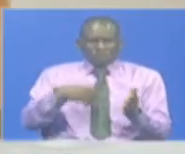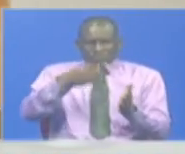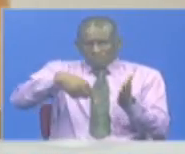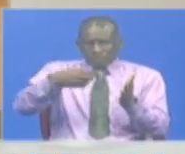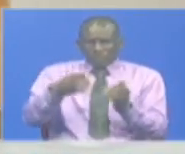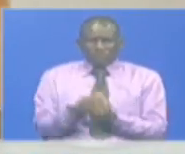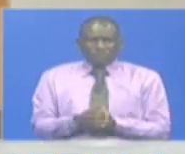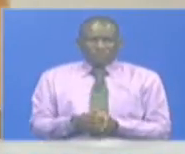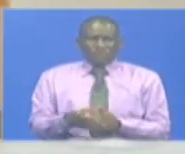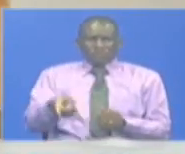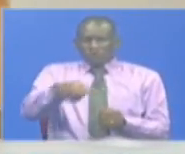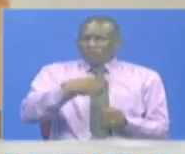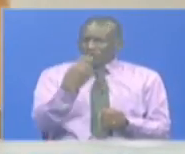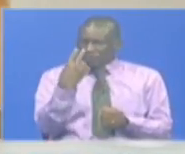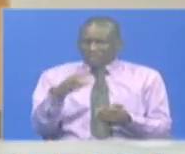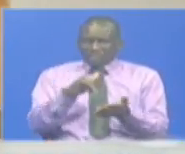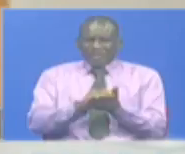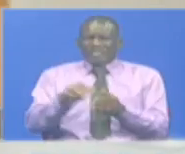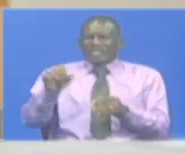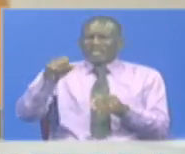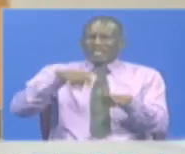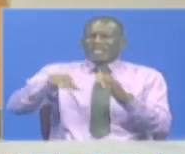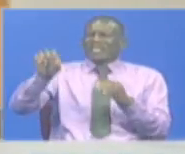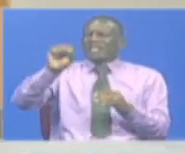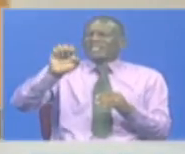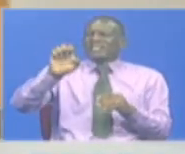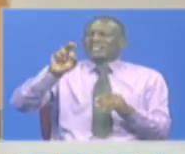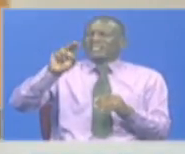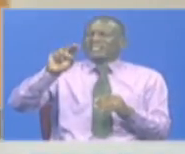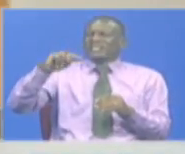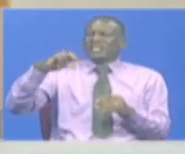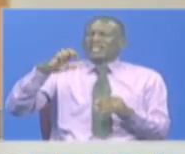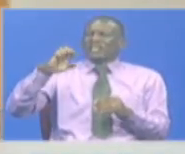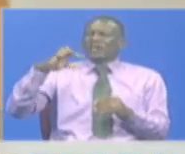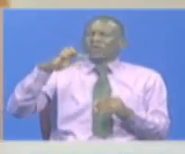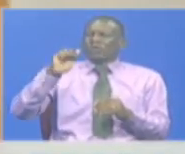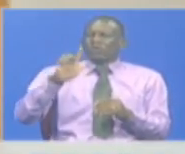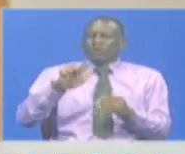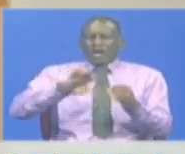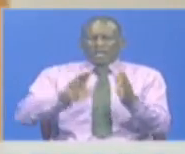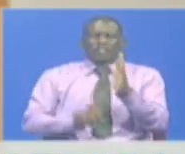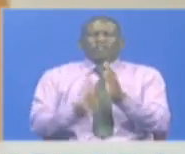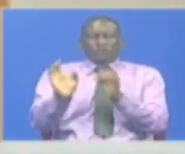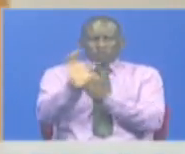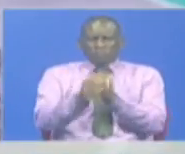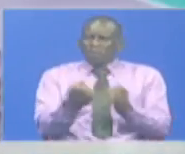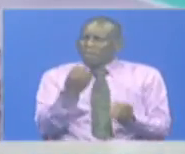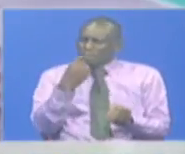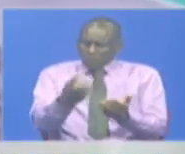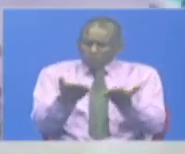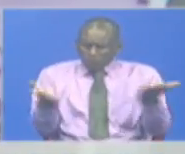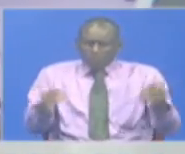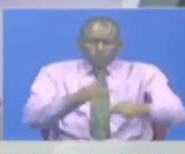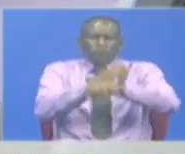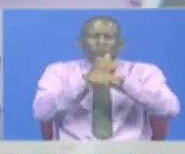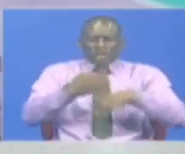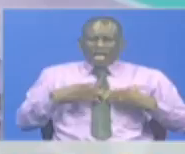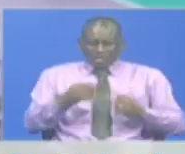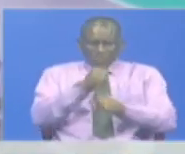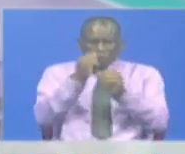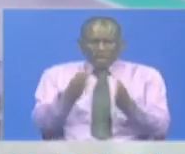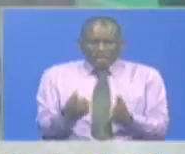We realized that in Senegal, at least in developing countries, medical equipment to protect health workers was